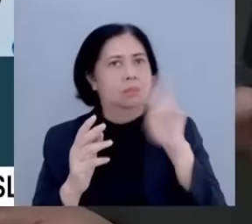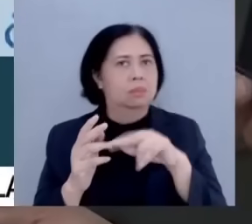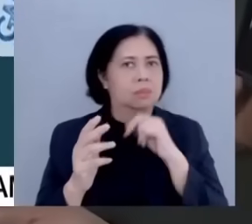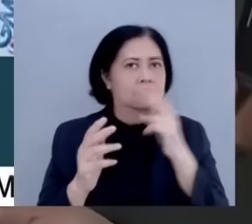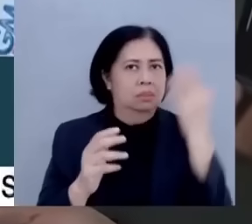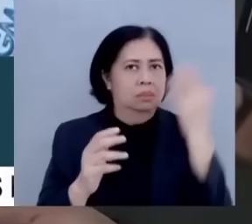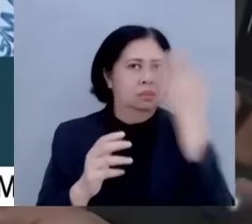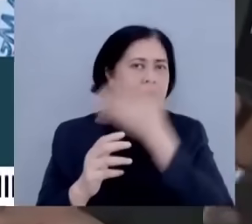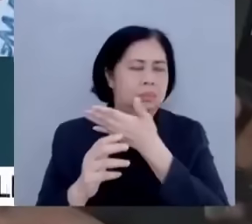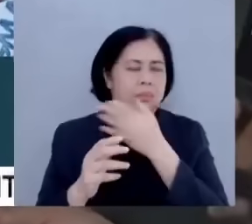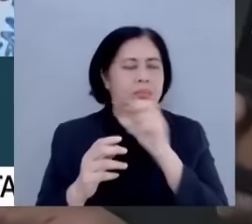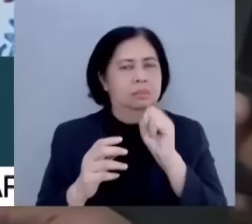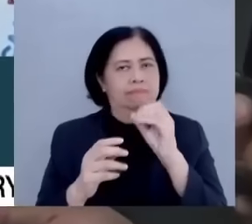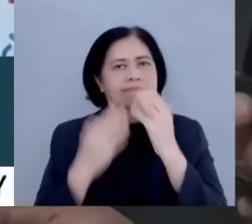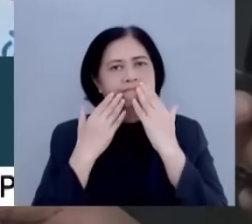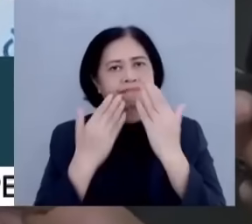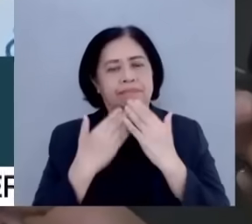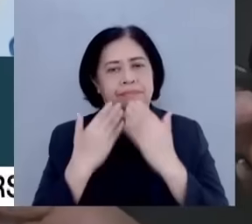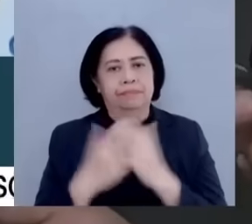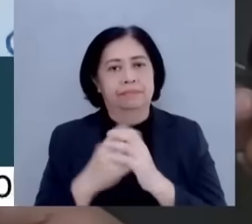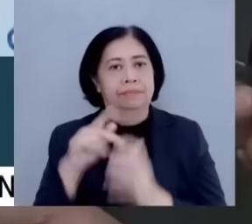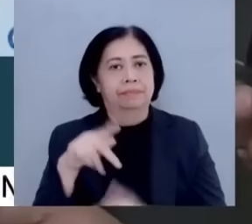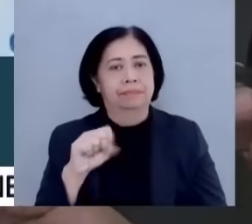salamat. Okay, PSC tayo.